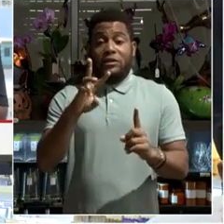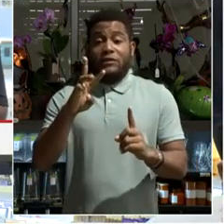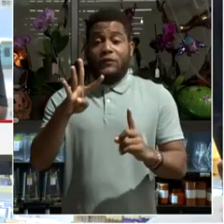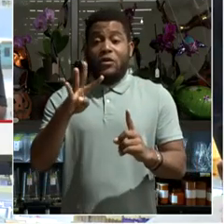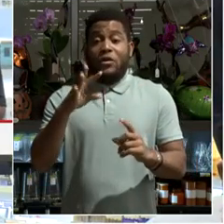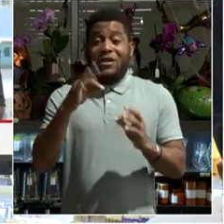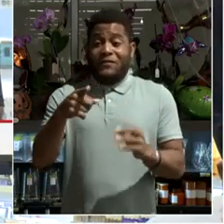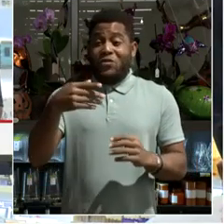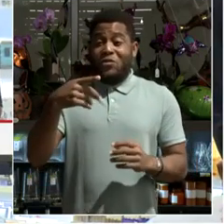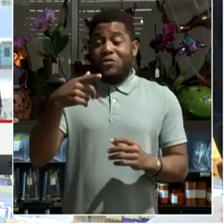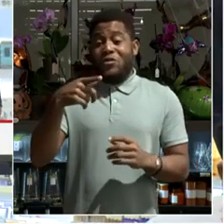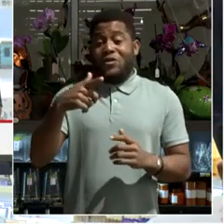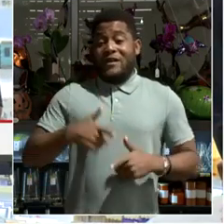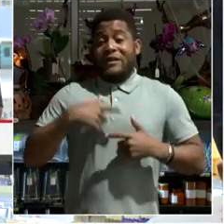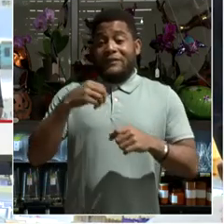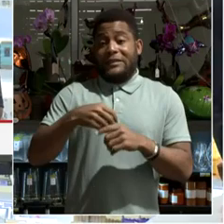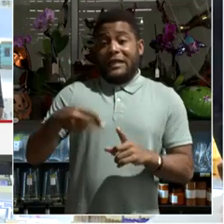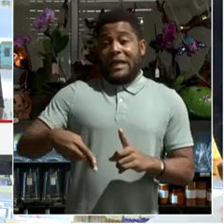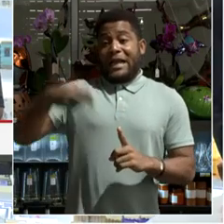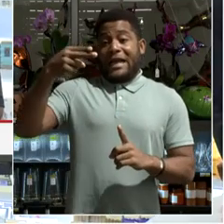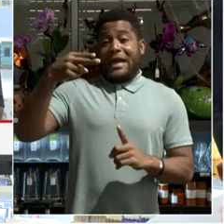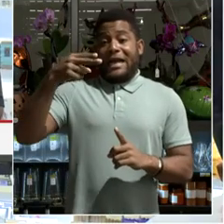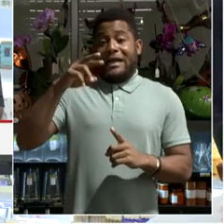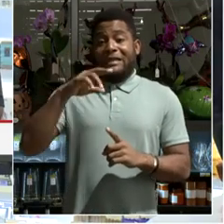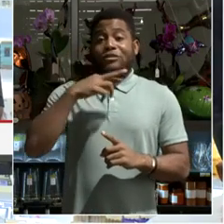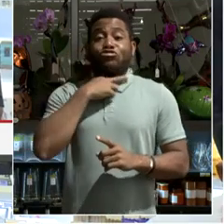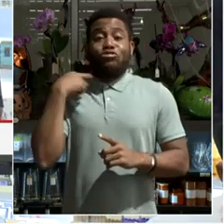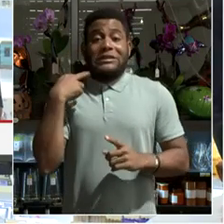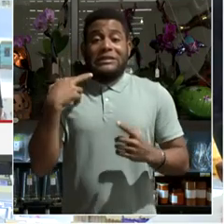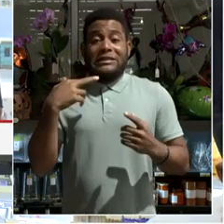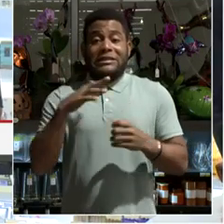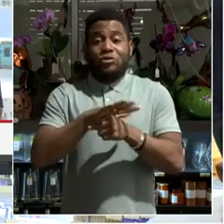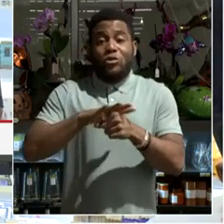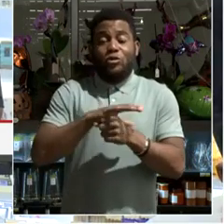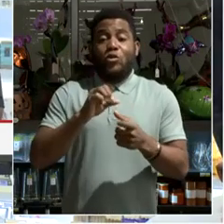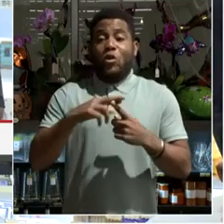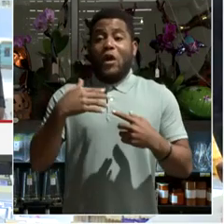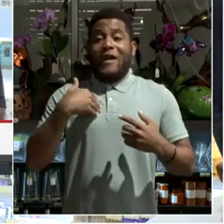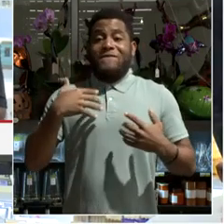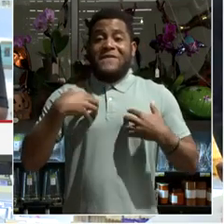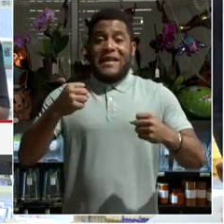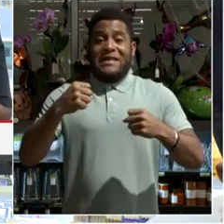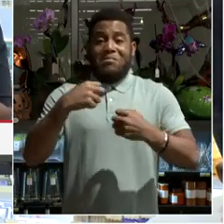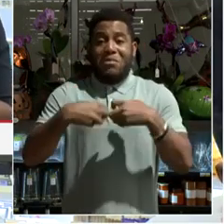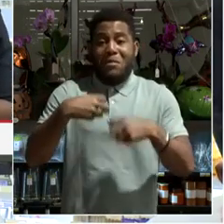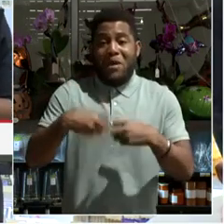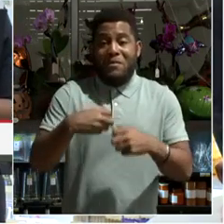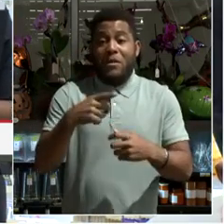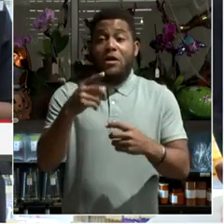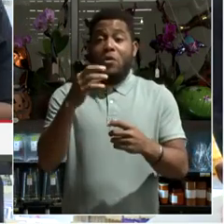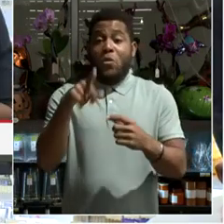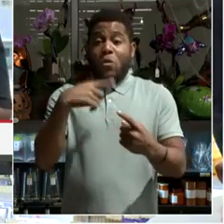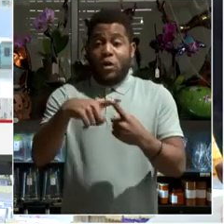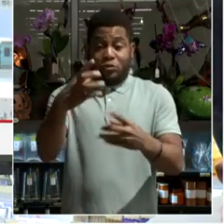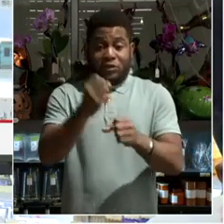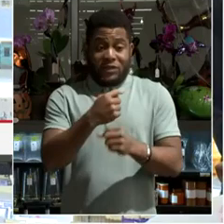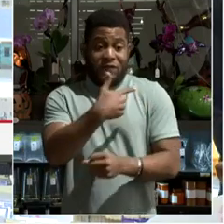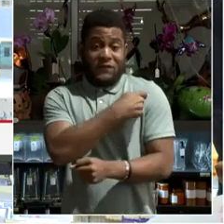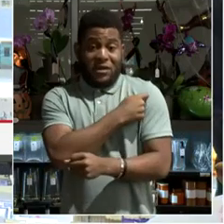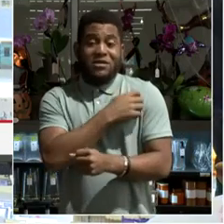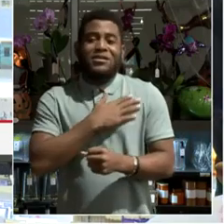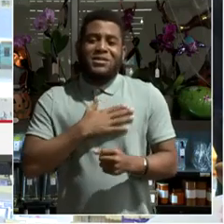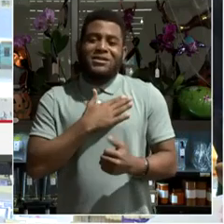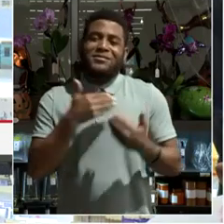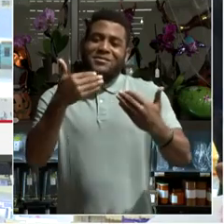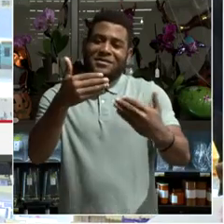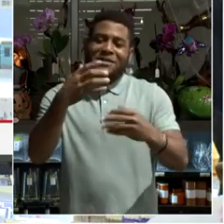health conditions, chronic health conditions, and you receive the Pfizer vaccine, we also recommend that you go ahead and you get a booster.